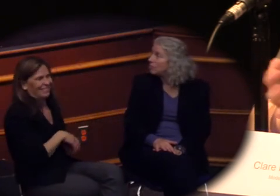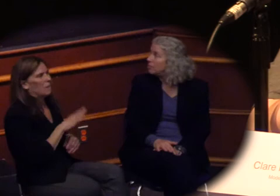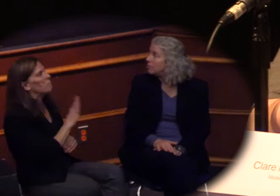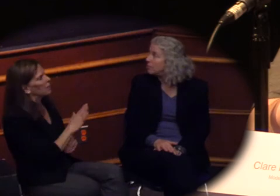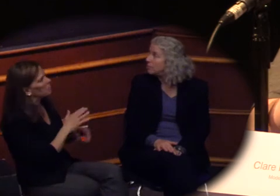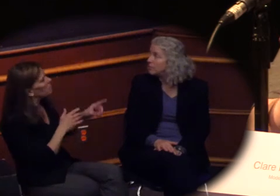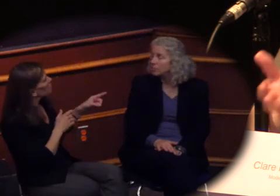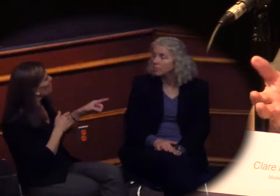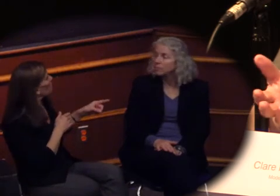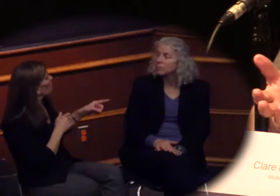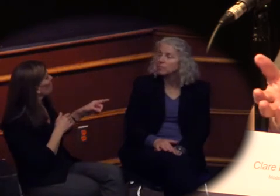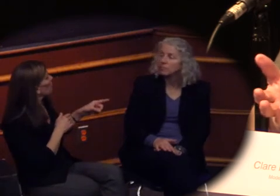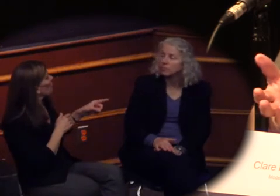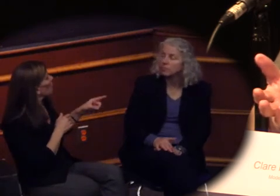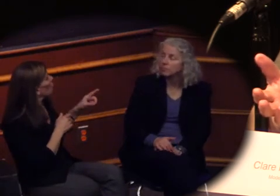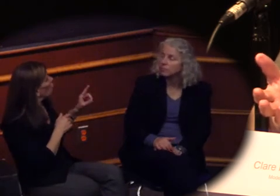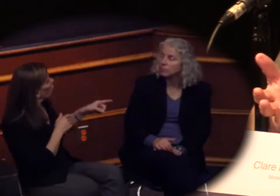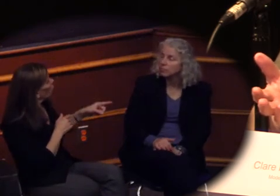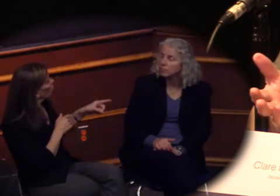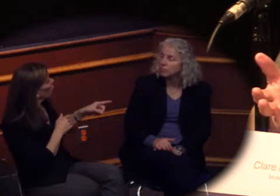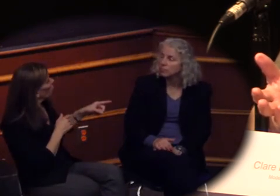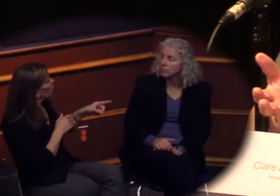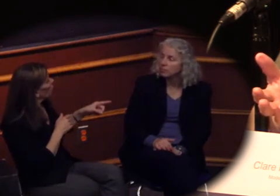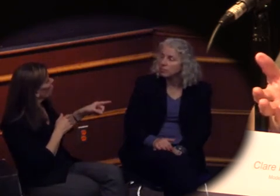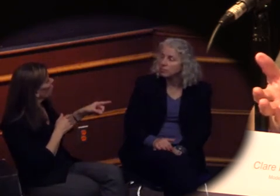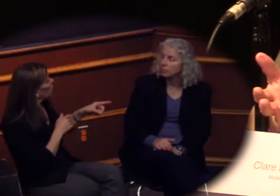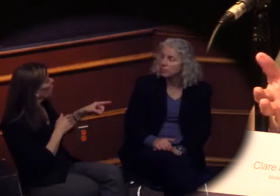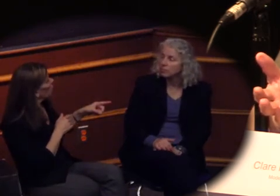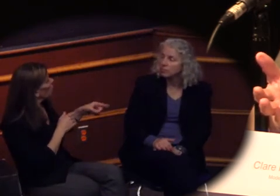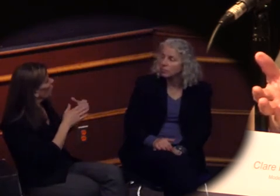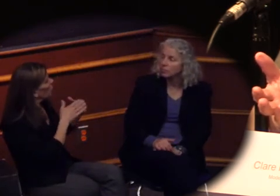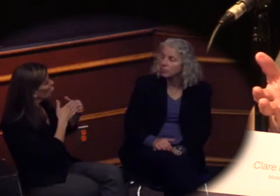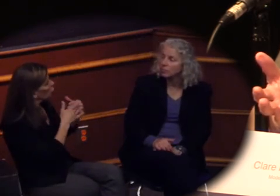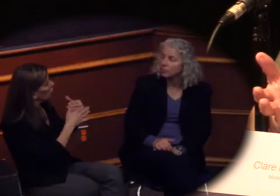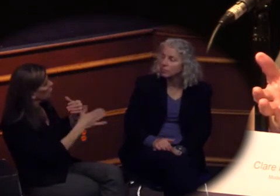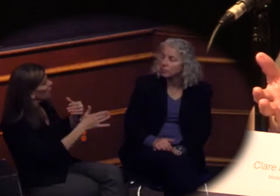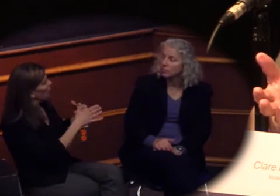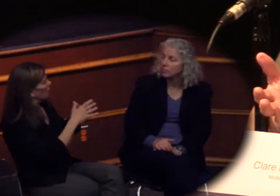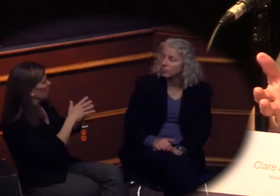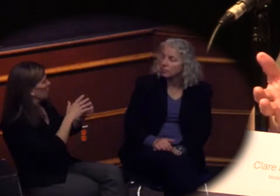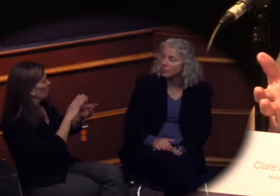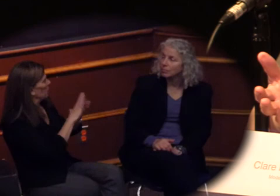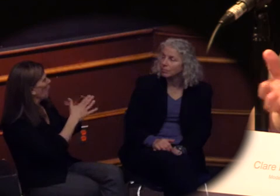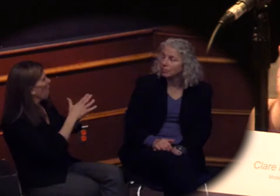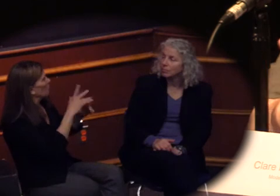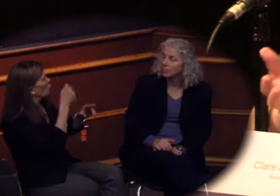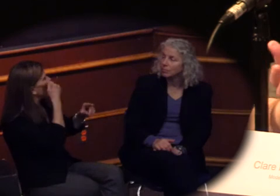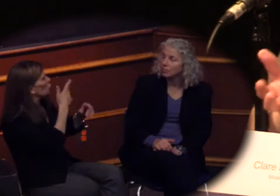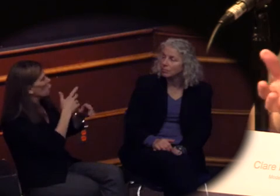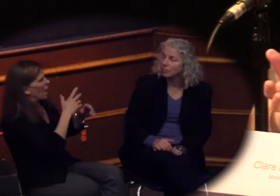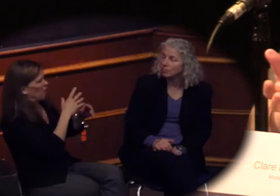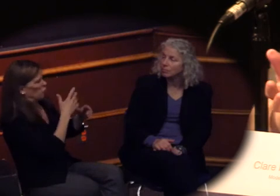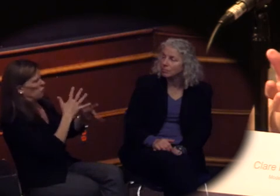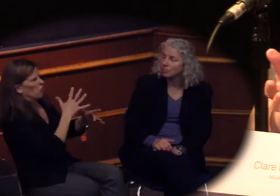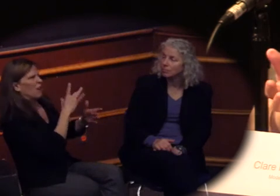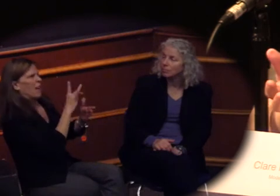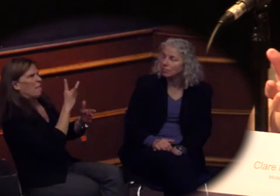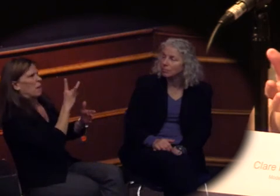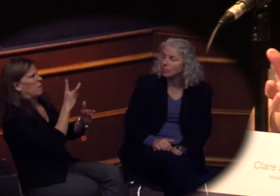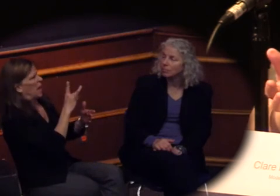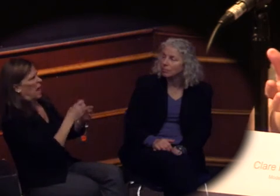But when your eight years or 12 years or however long you are, governor, is over, what do you want people to remember?